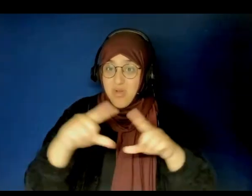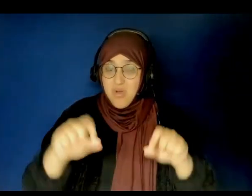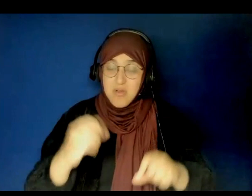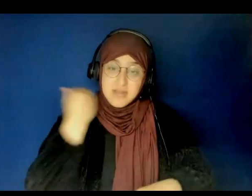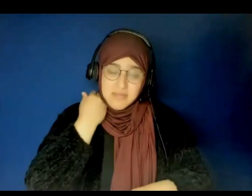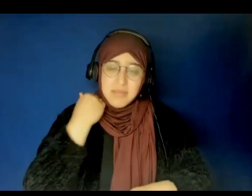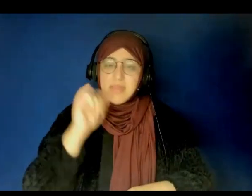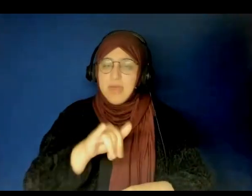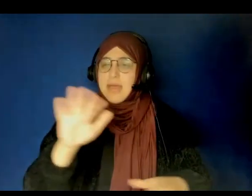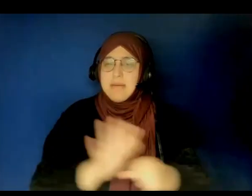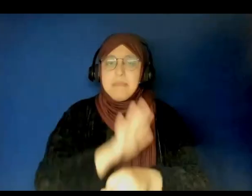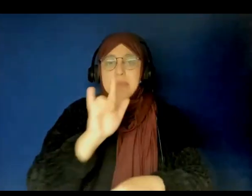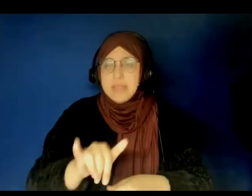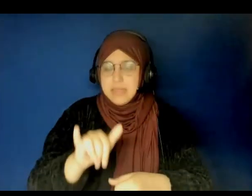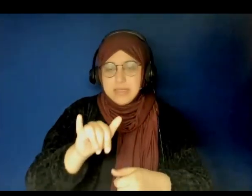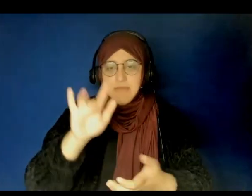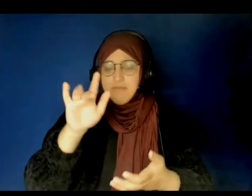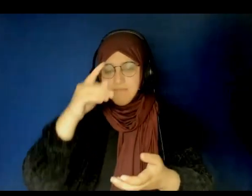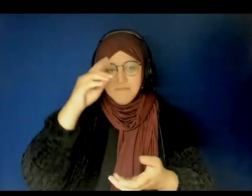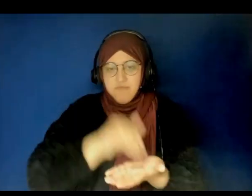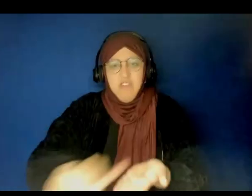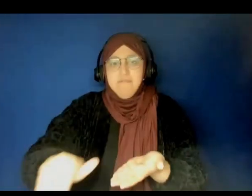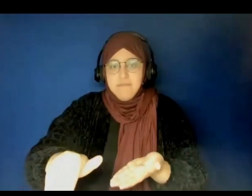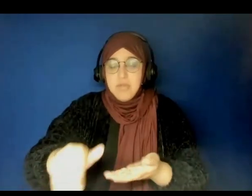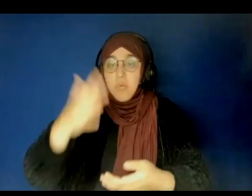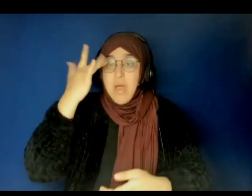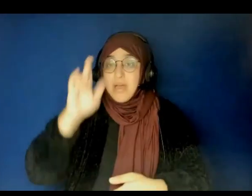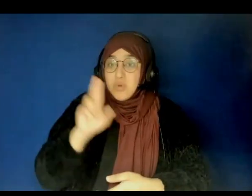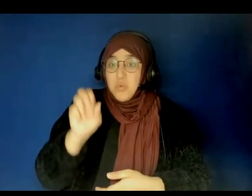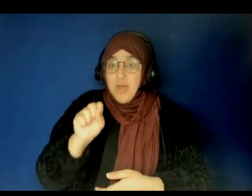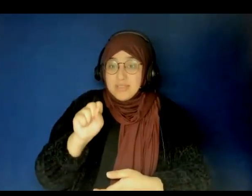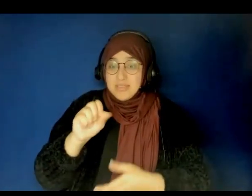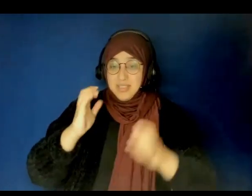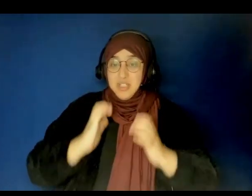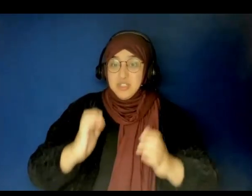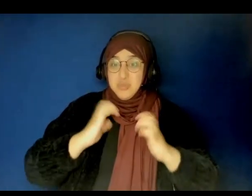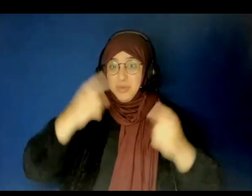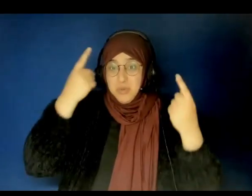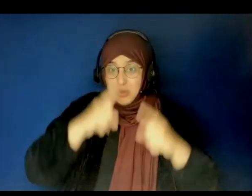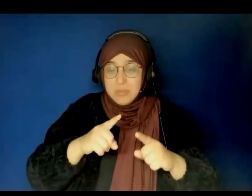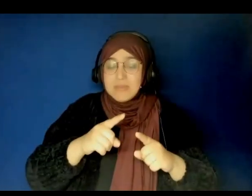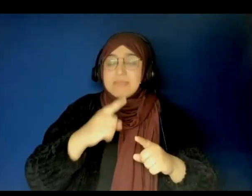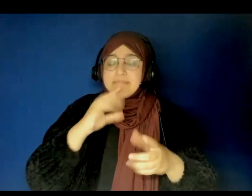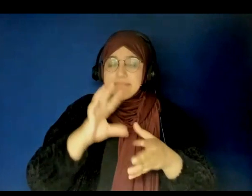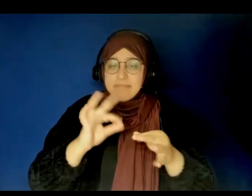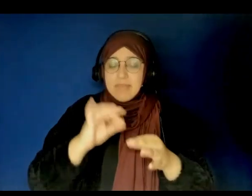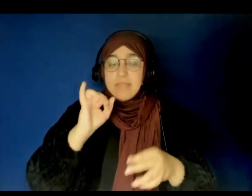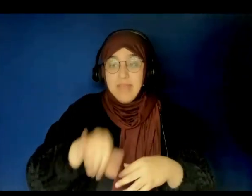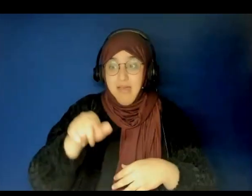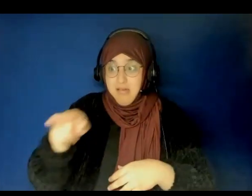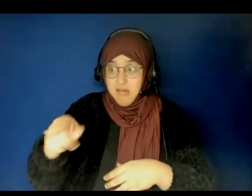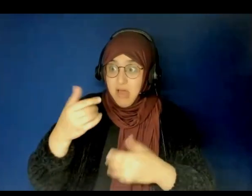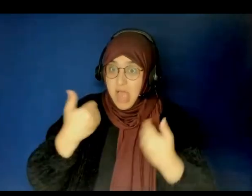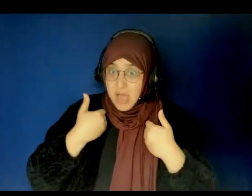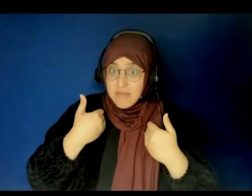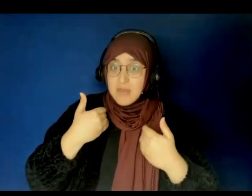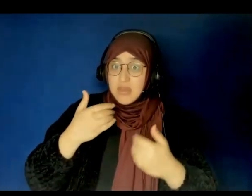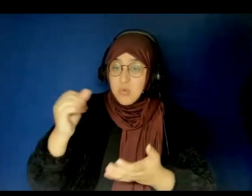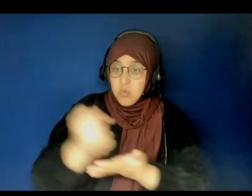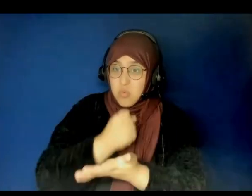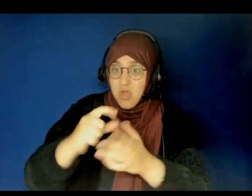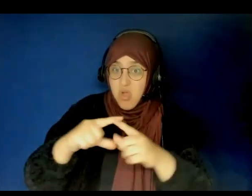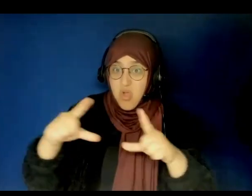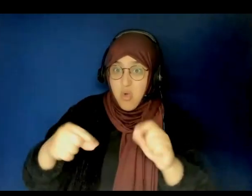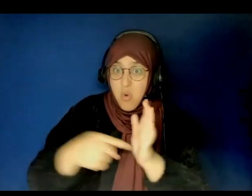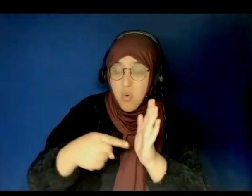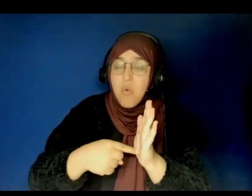because the consumer credit agreements in the United States allow for that debt to be completely written off. Now, it's